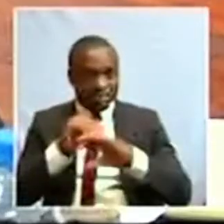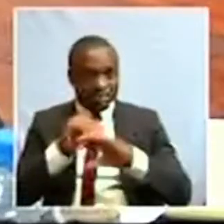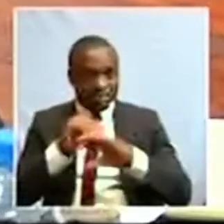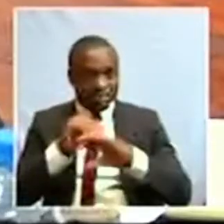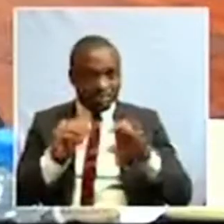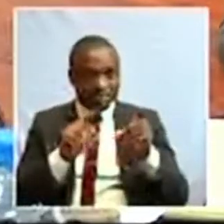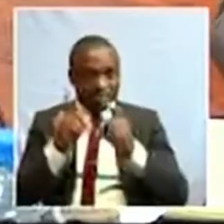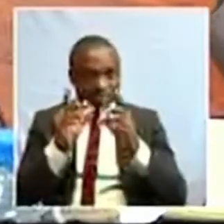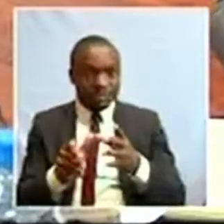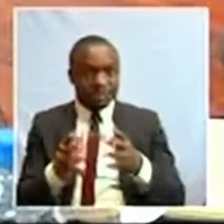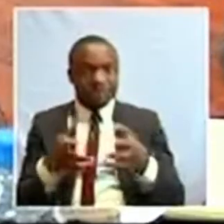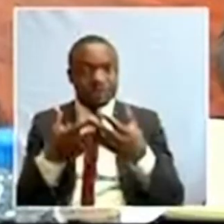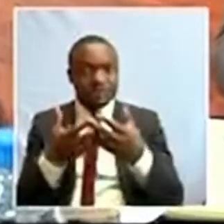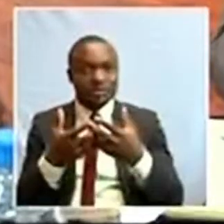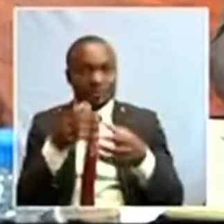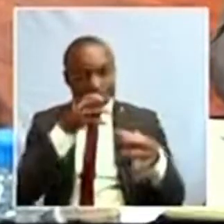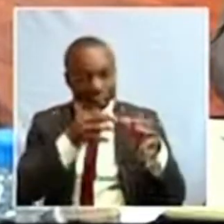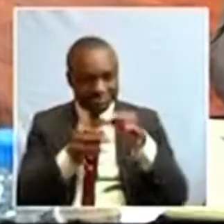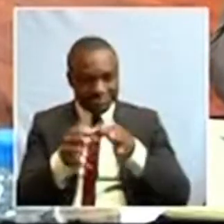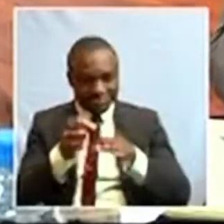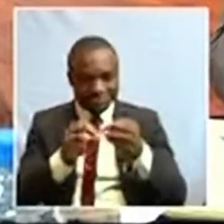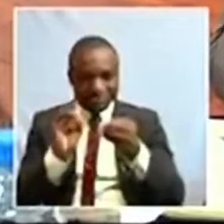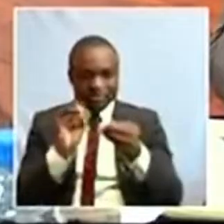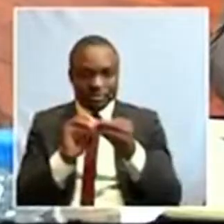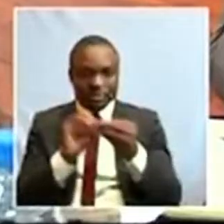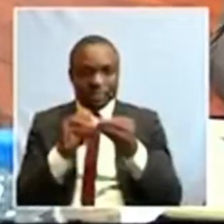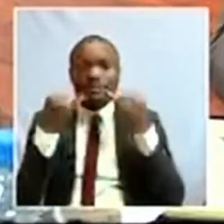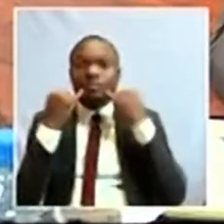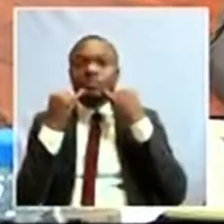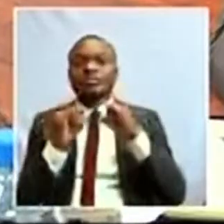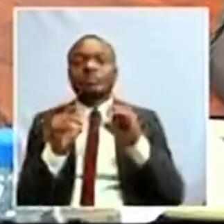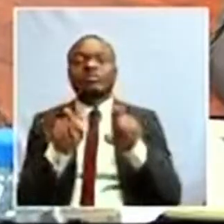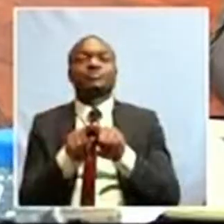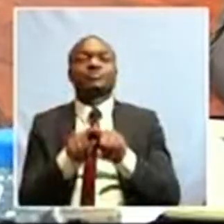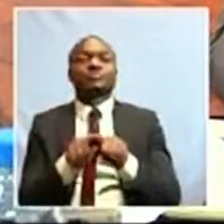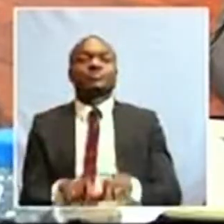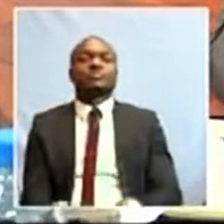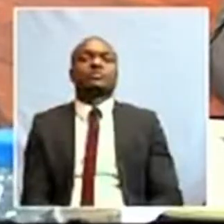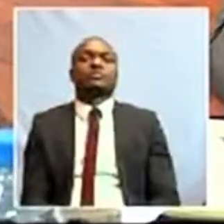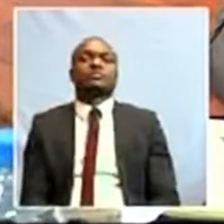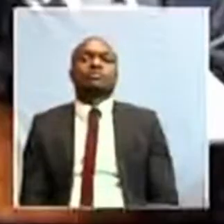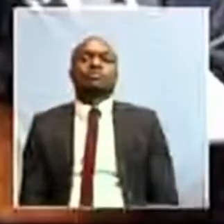upon Director of Engineering to shed more details on the same too.